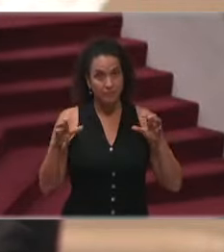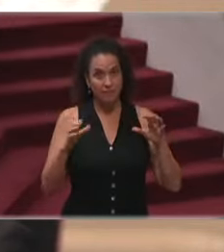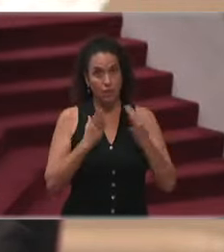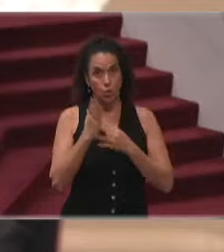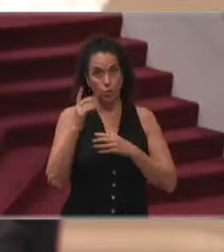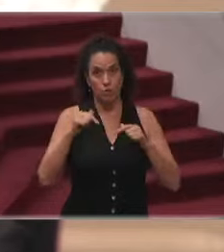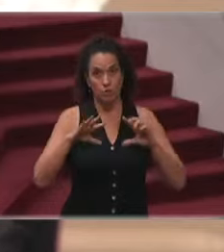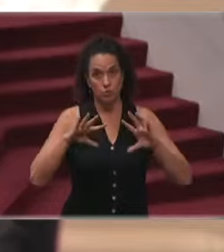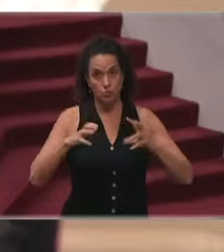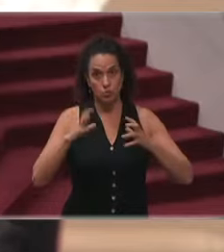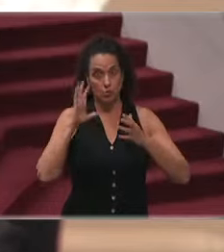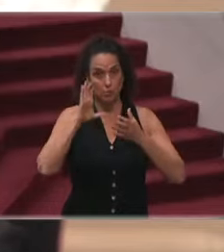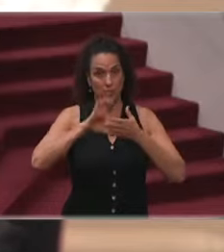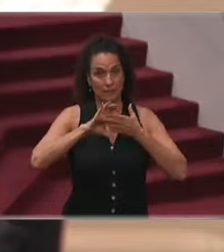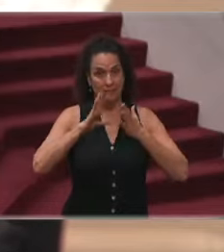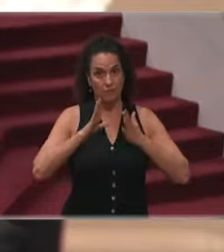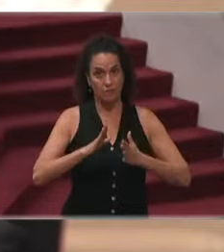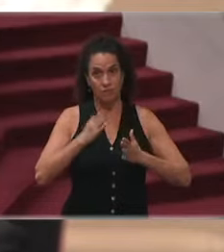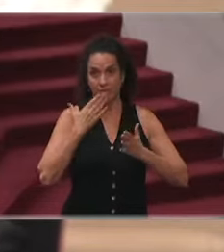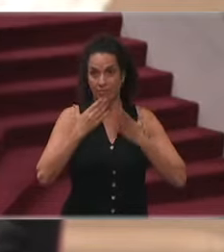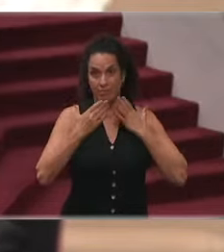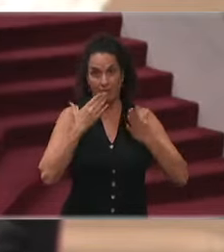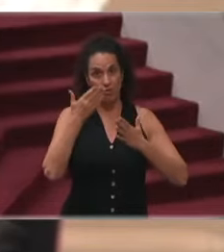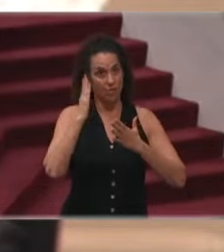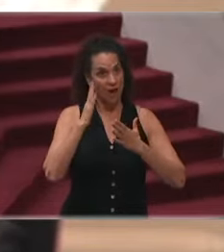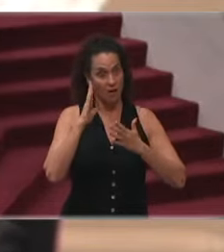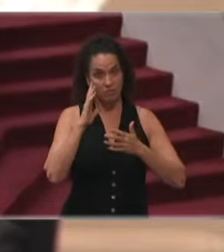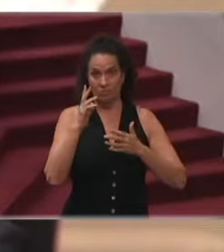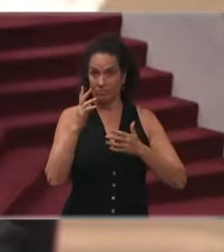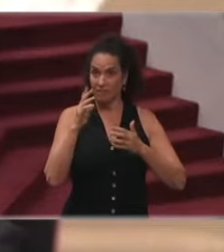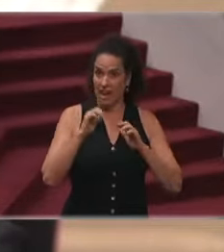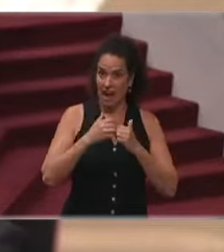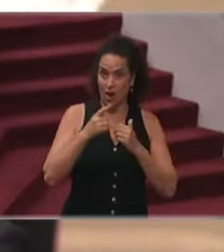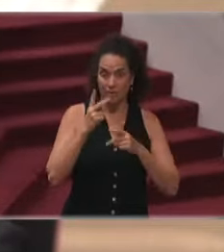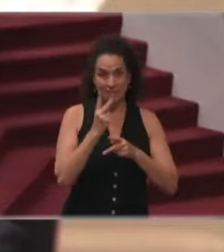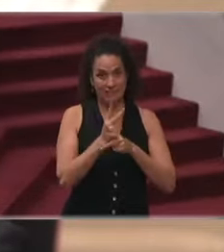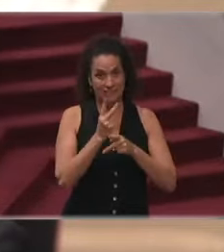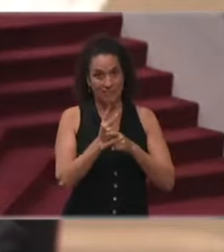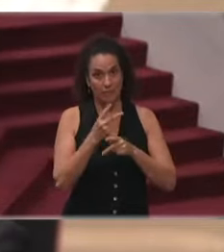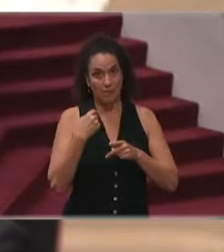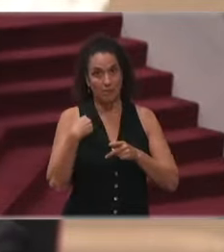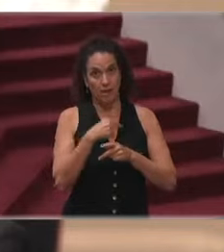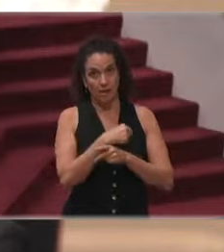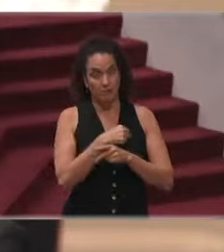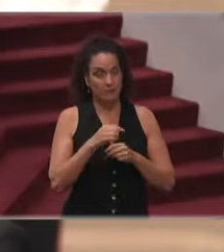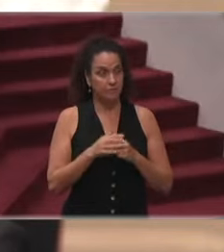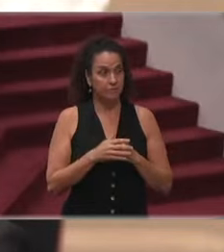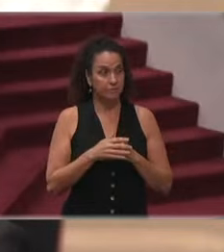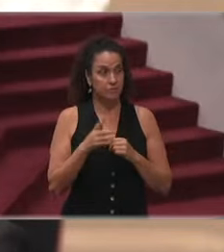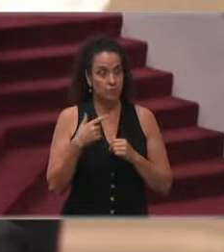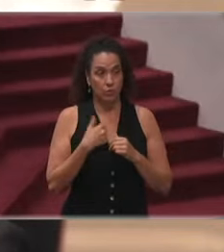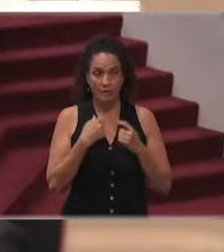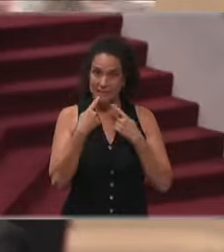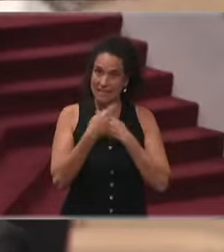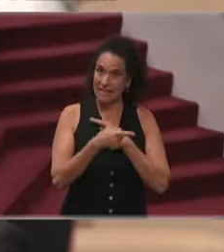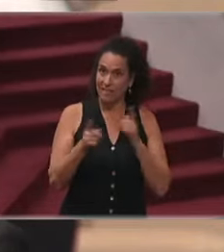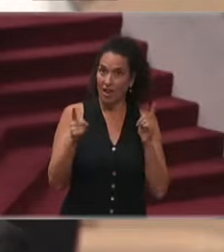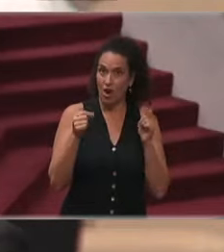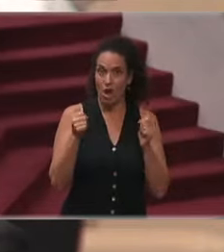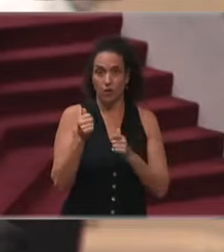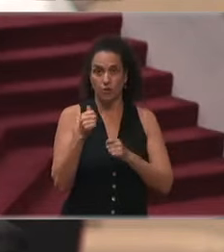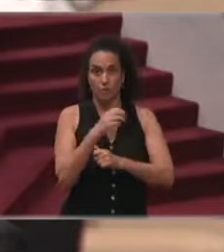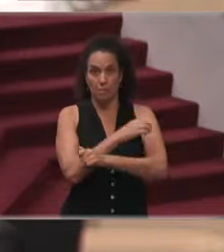believers. We thank God for how God has kept us. We thank God for how God is keeping us now. And we declare by the power of the